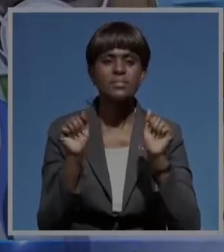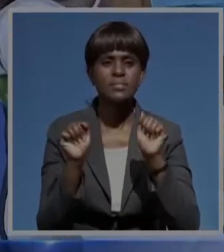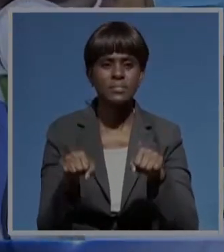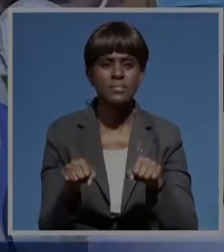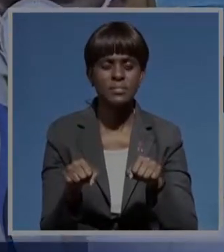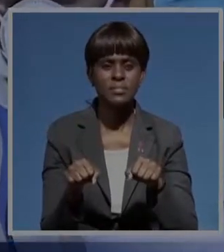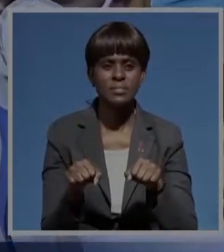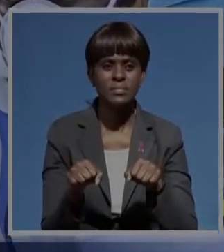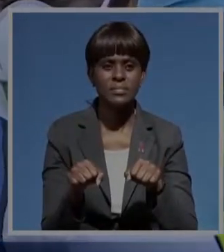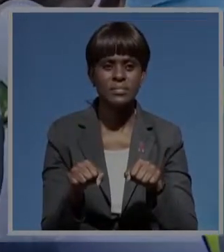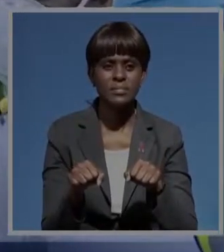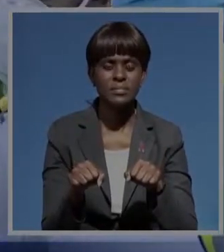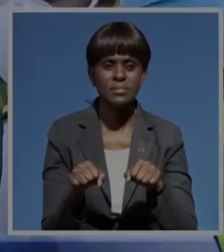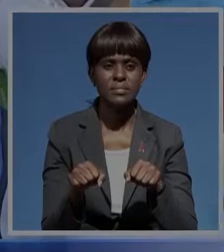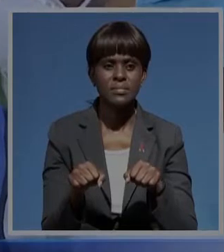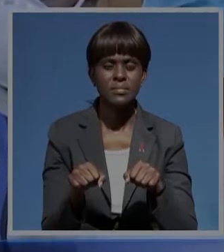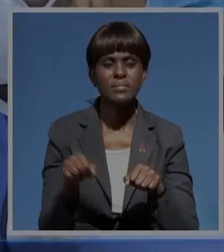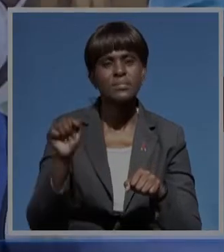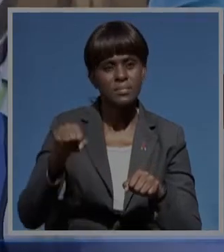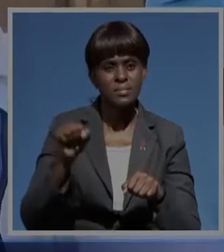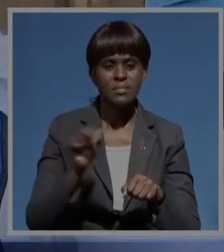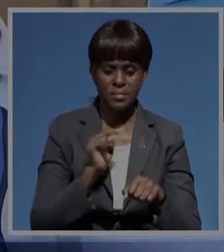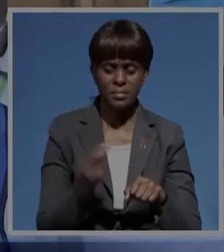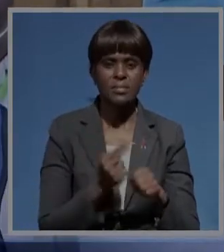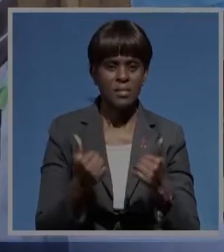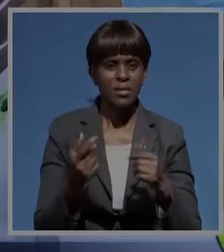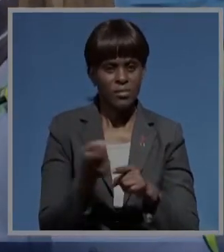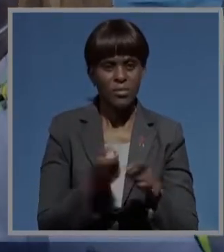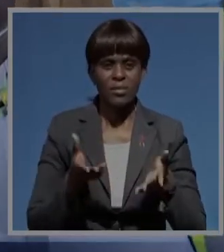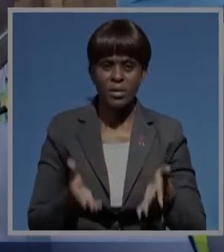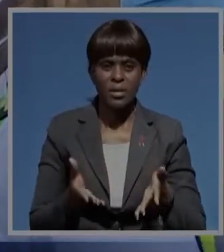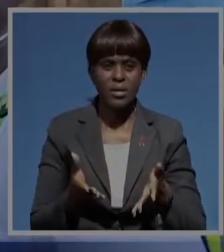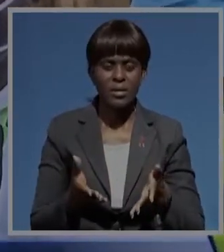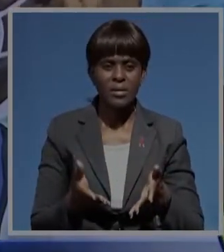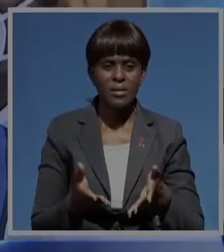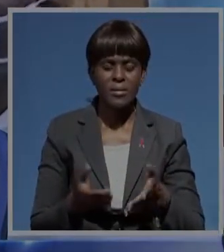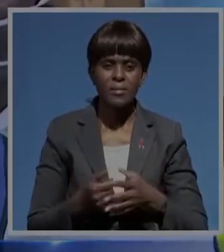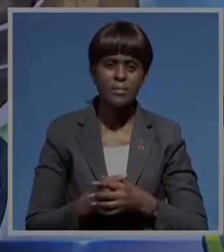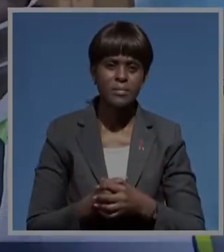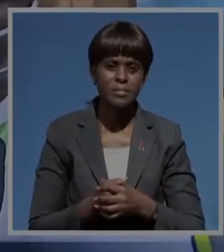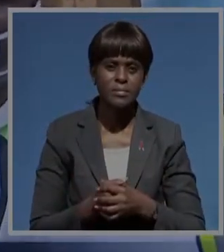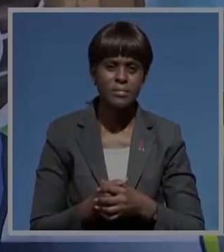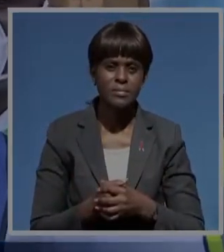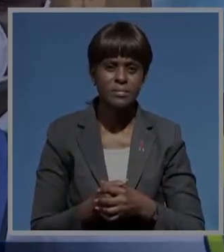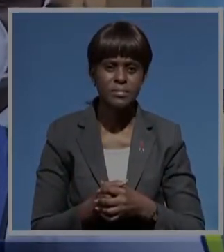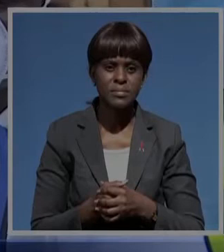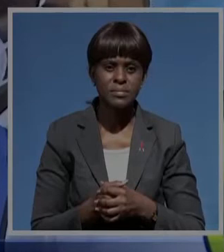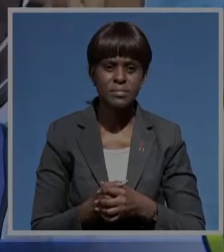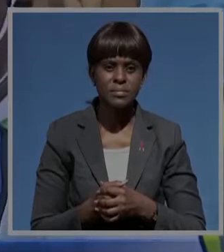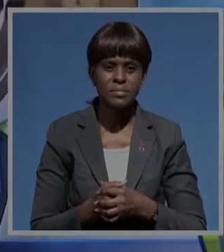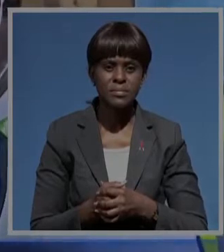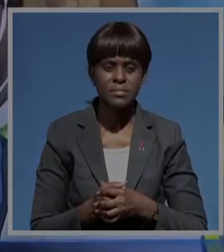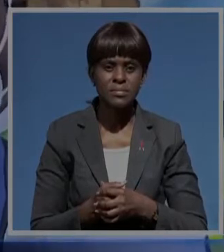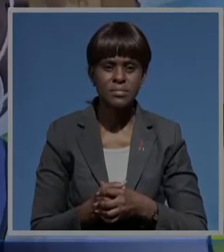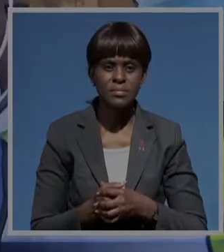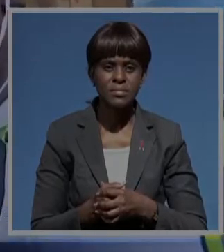shift. So initially, compliance on our end, there's no officer who can say maybe they slept during the time of started the